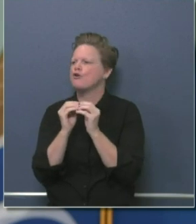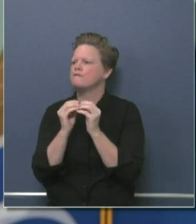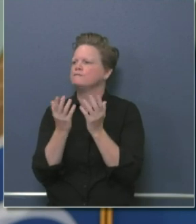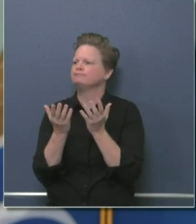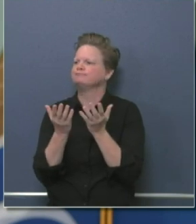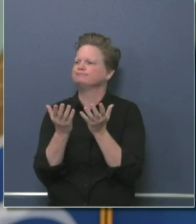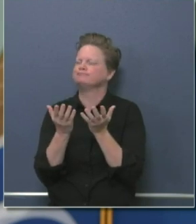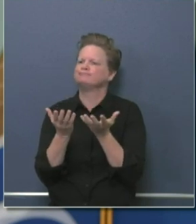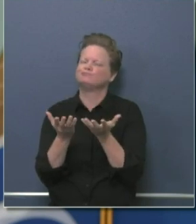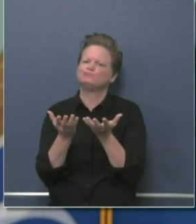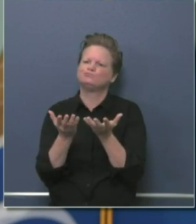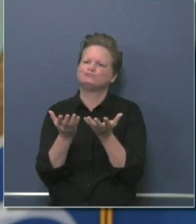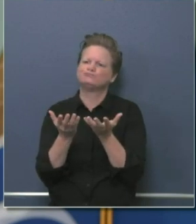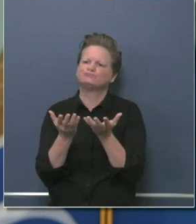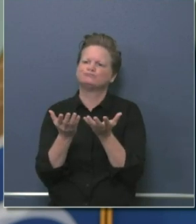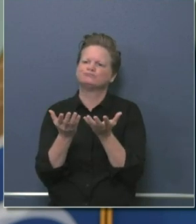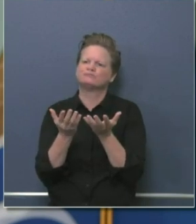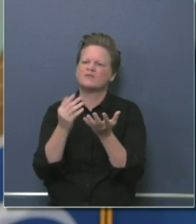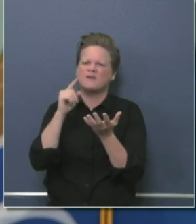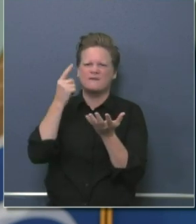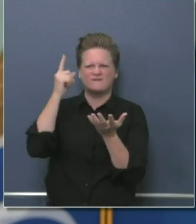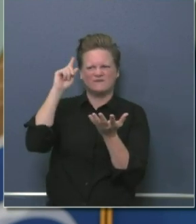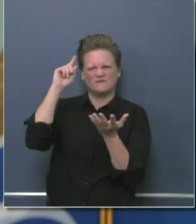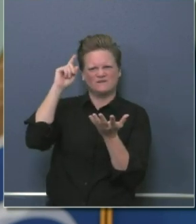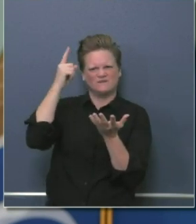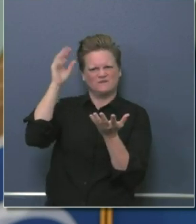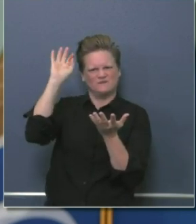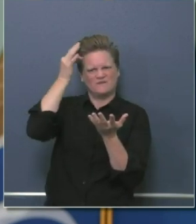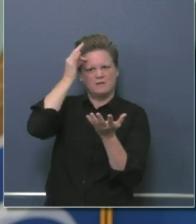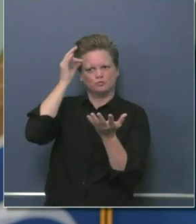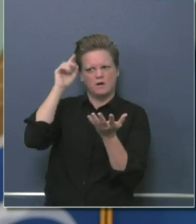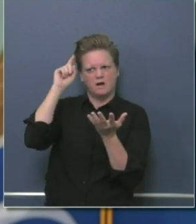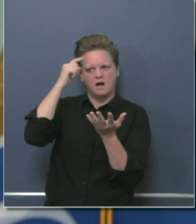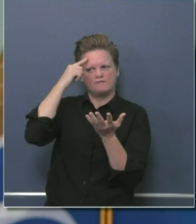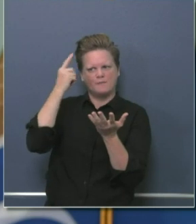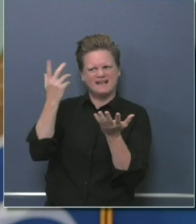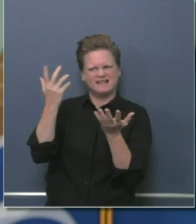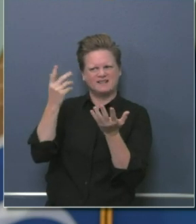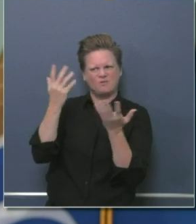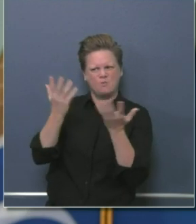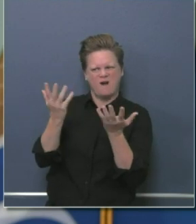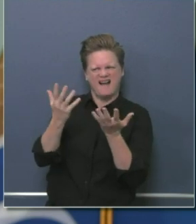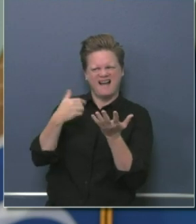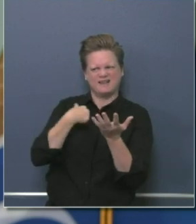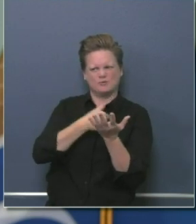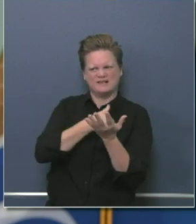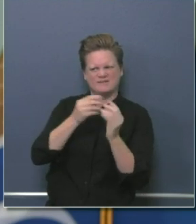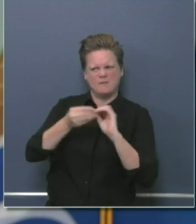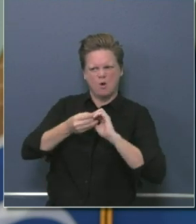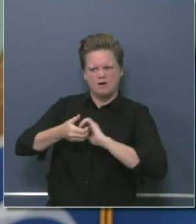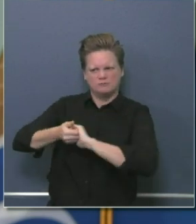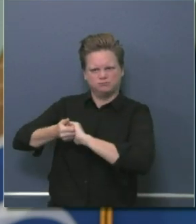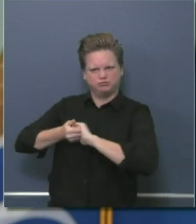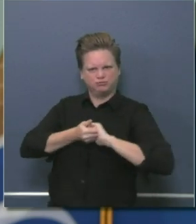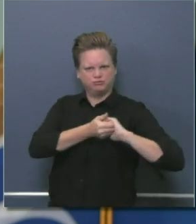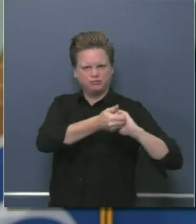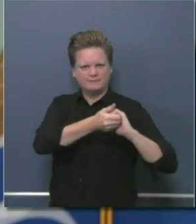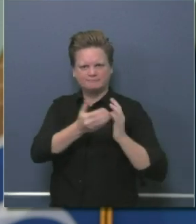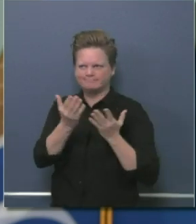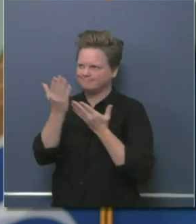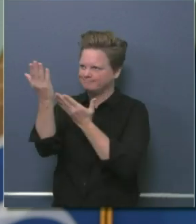the Trump administration on coronavirus response? No, it was the spirit of collaboration that was alive and well and made